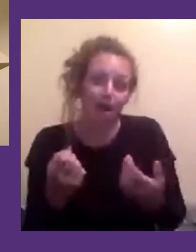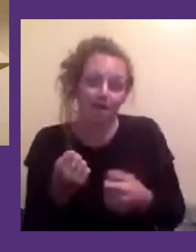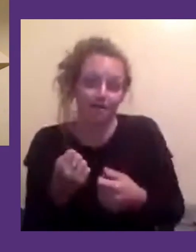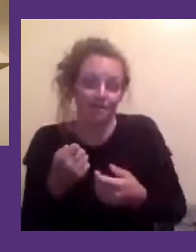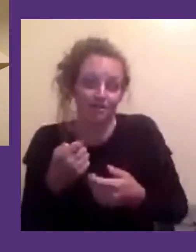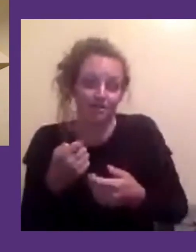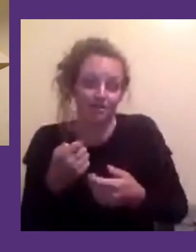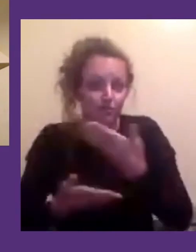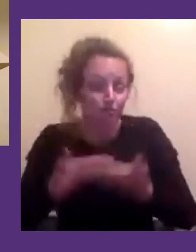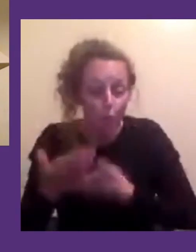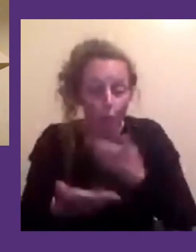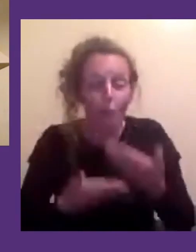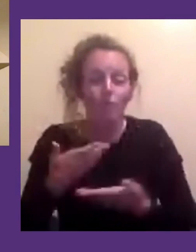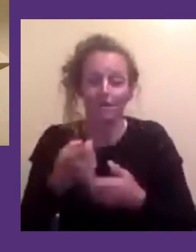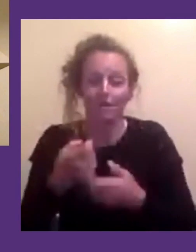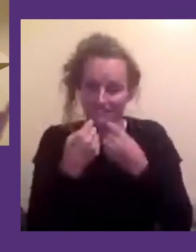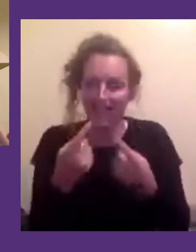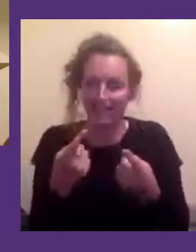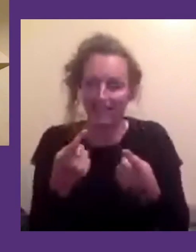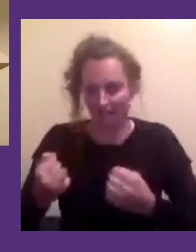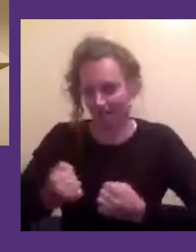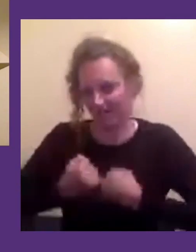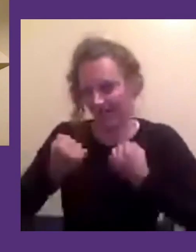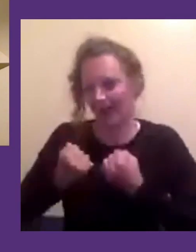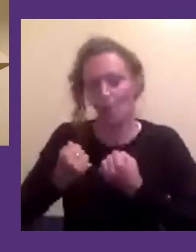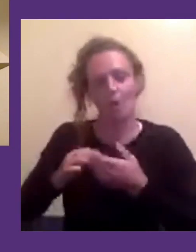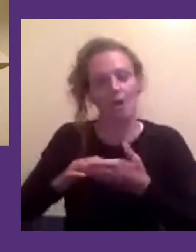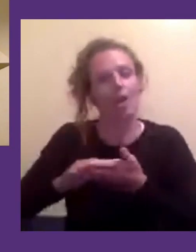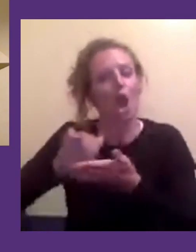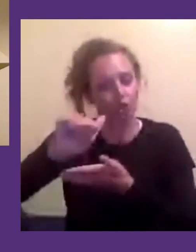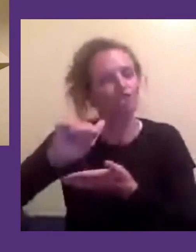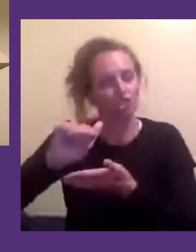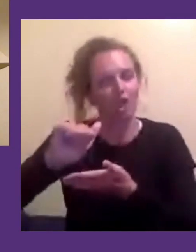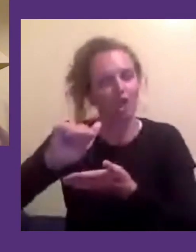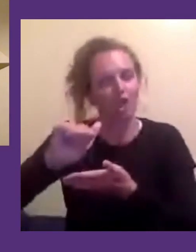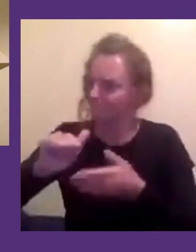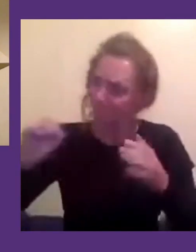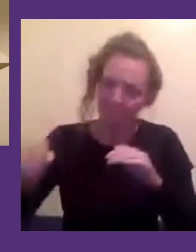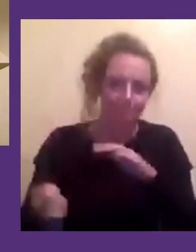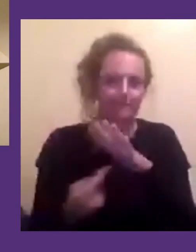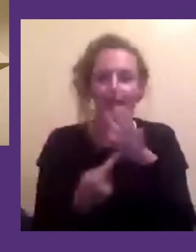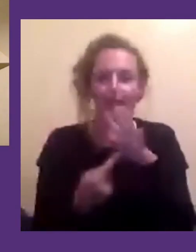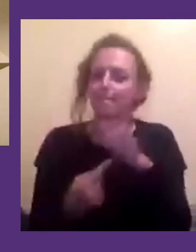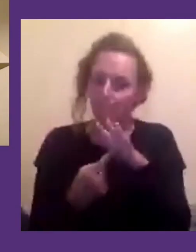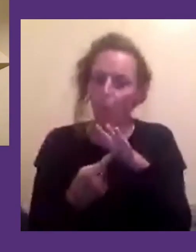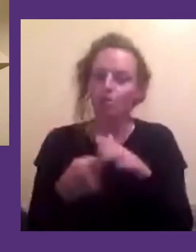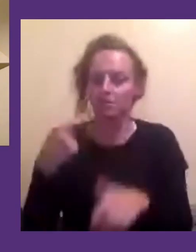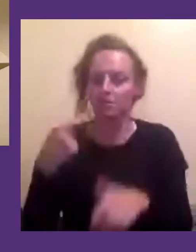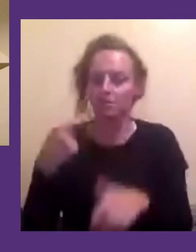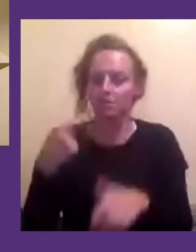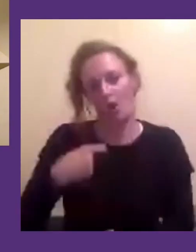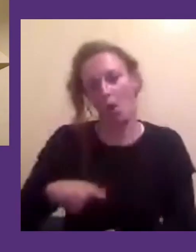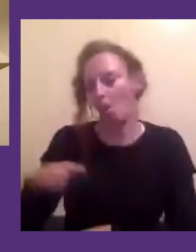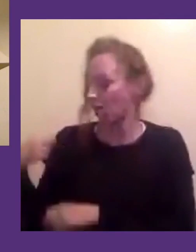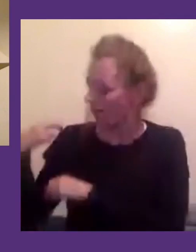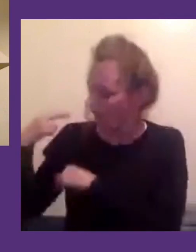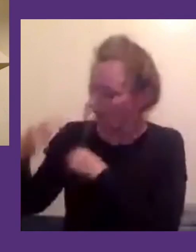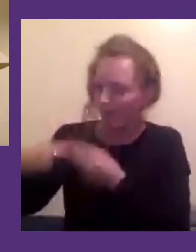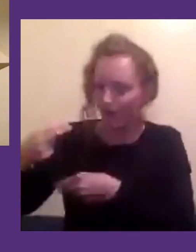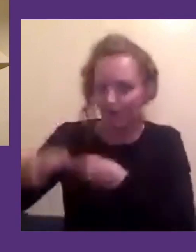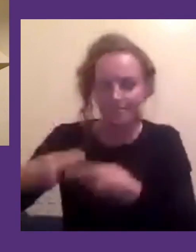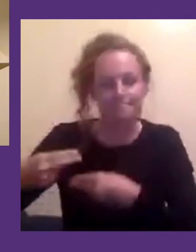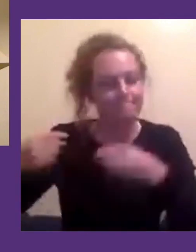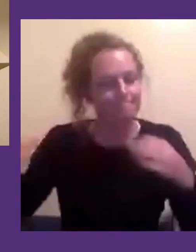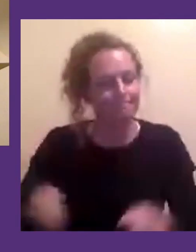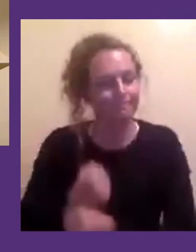and stories reflect how we see ourselves and how we relate to each other. So I think we do